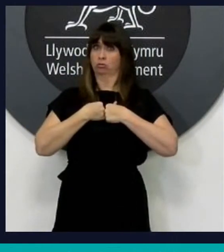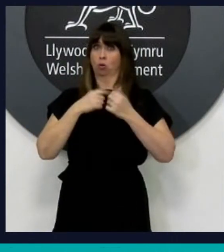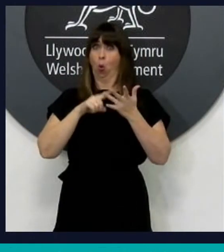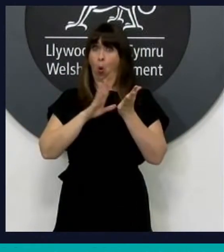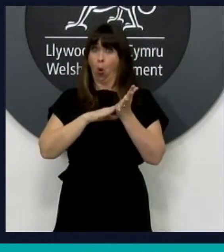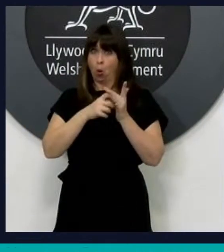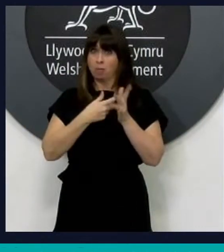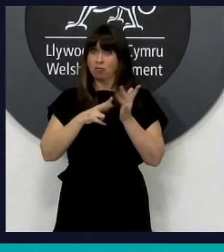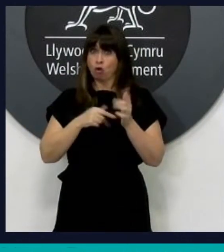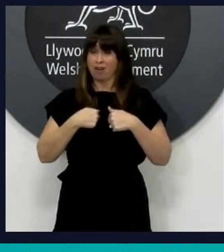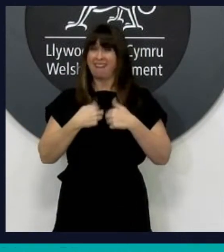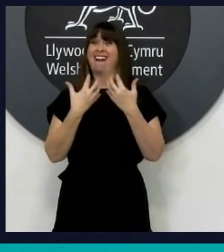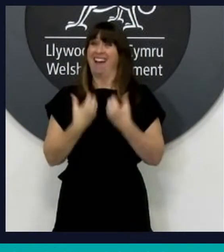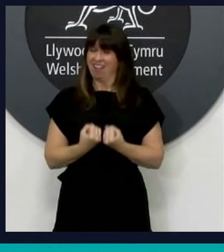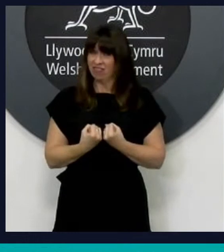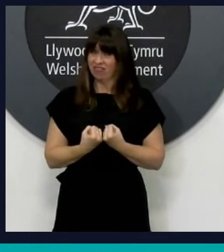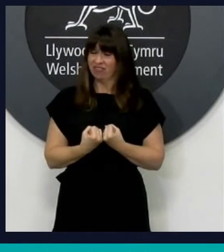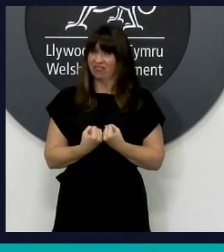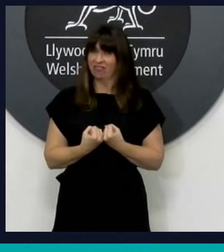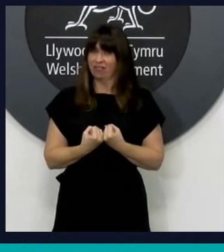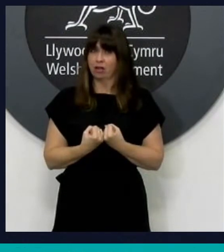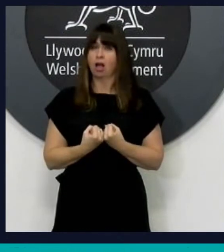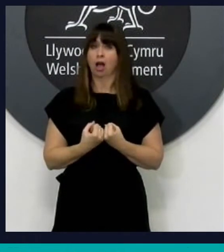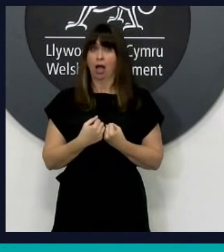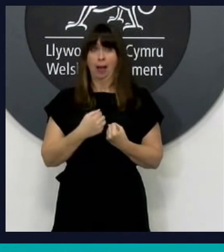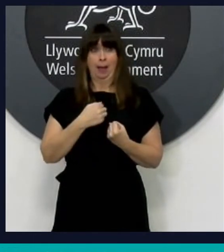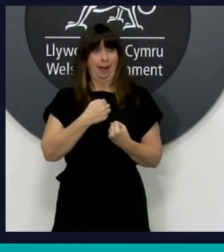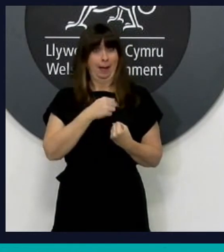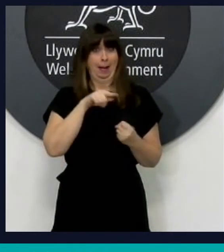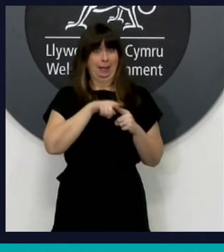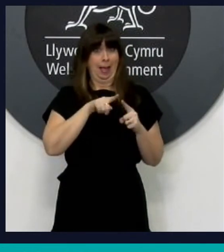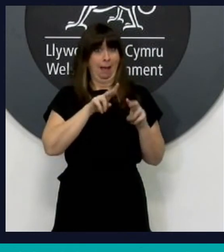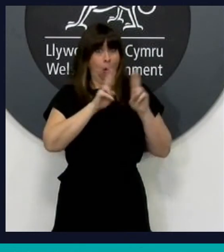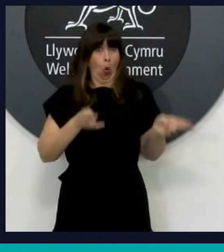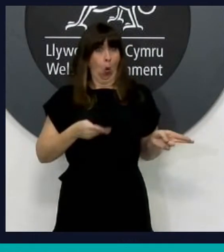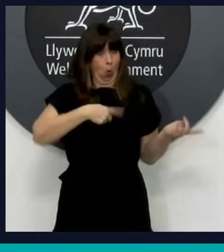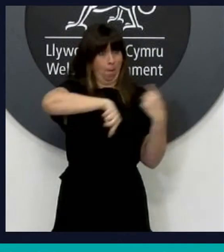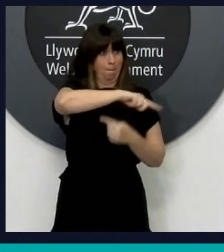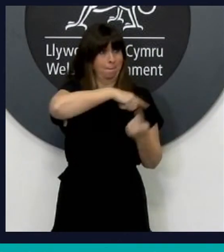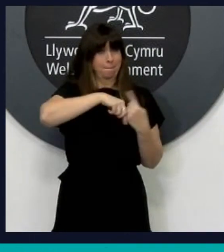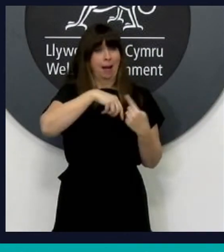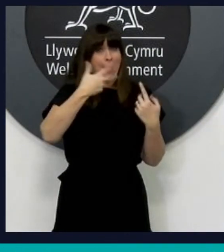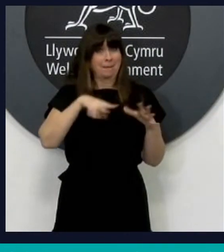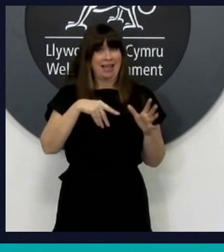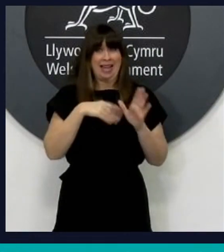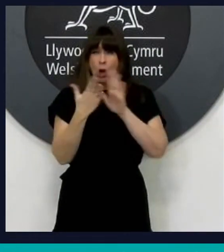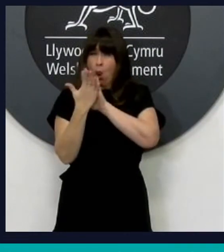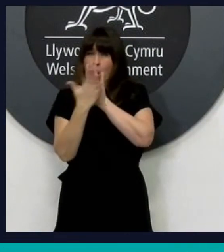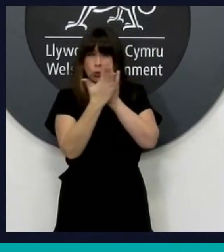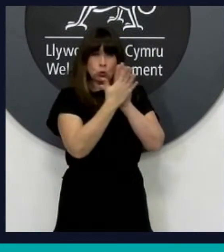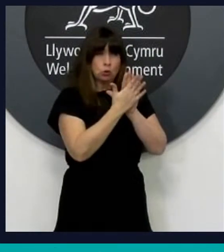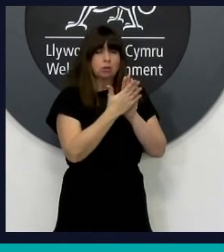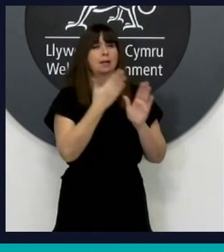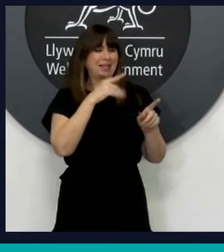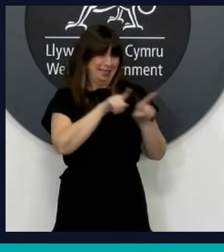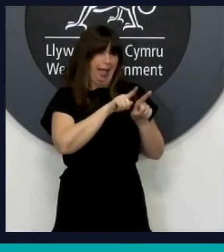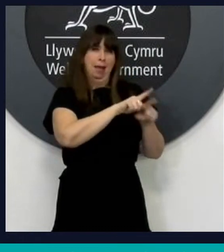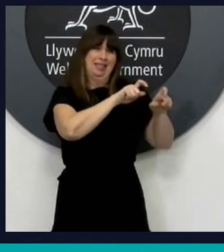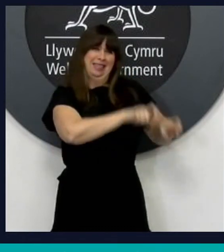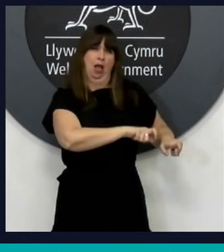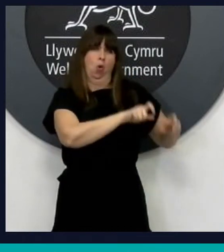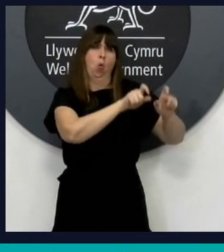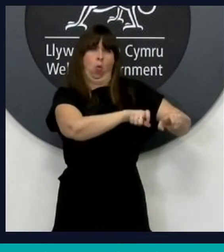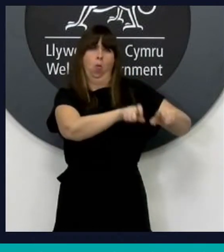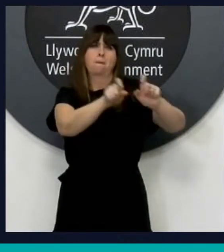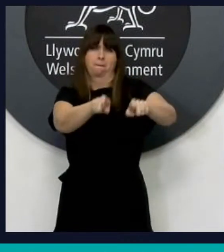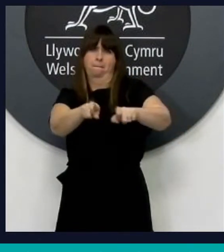Omicron variant, it makes perfect sense to us to ask anybody around them at this point in time to self-isolate along with any